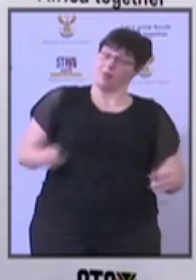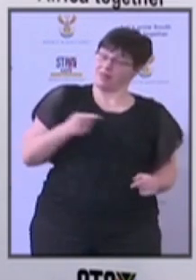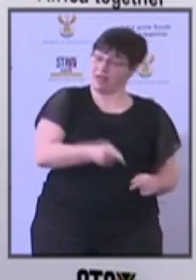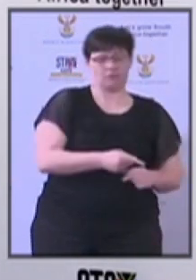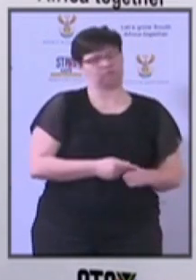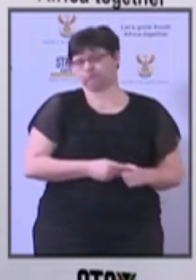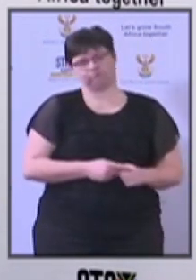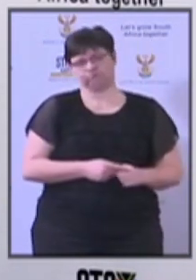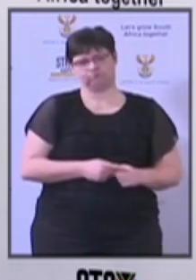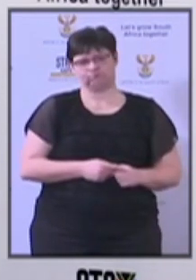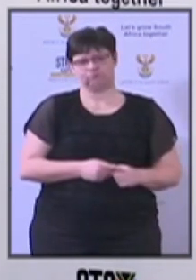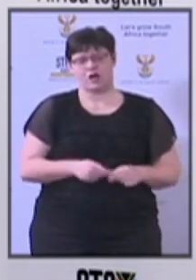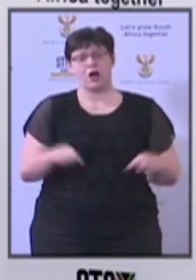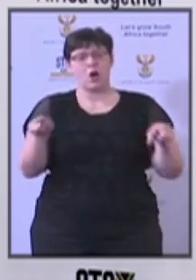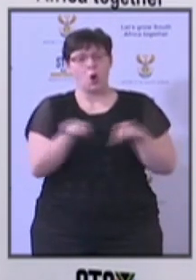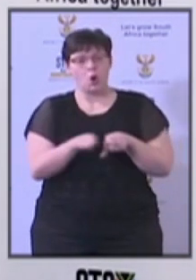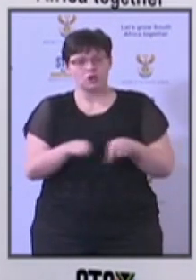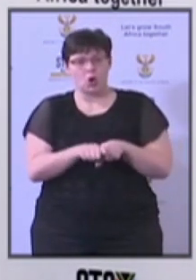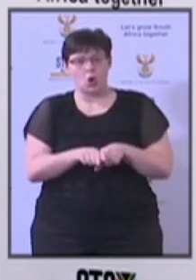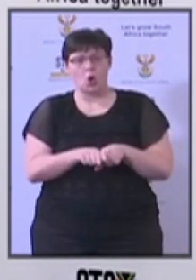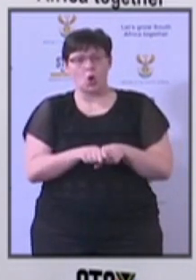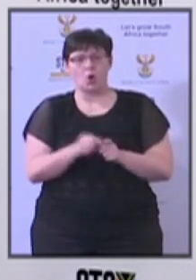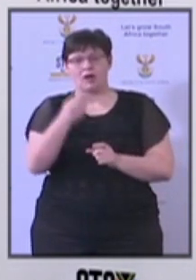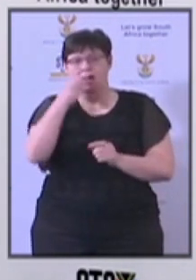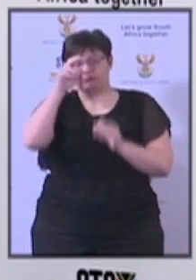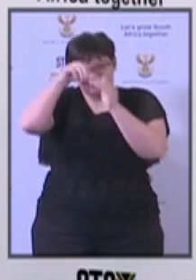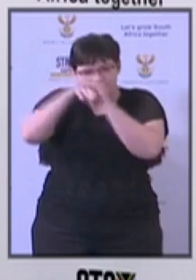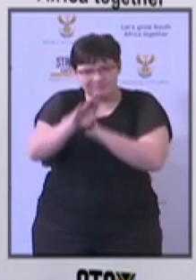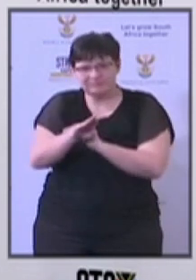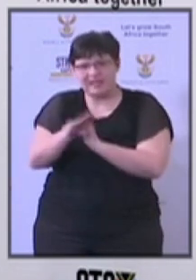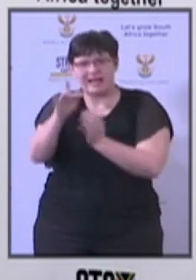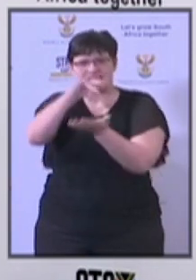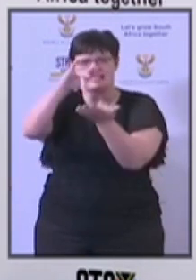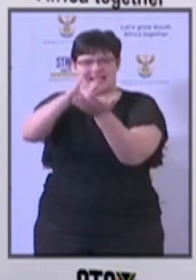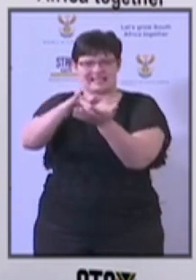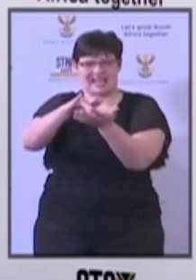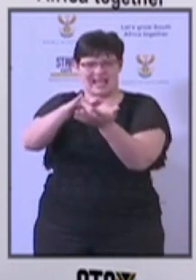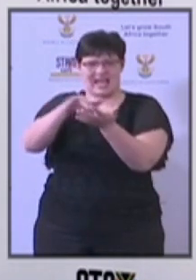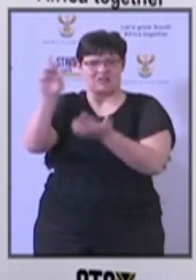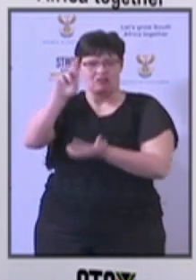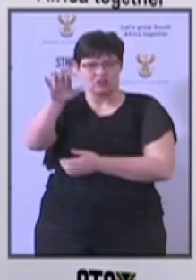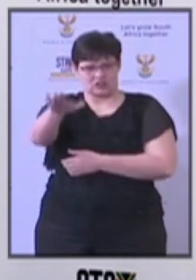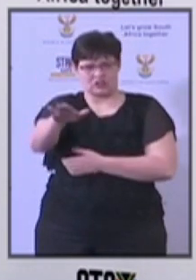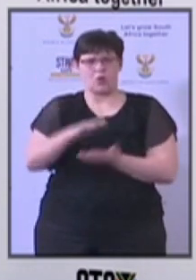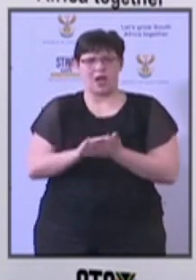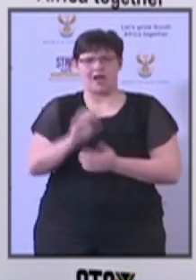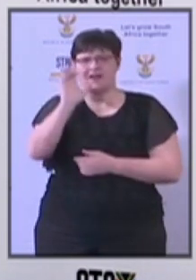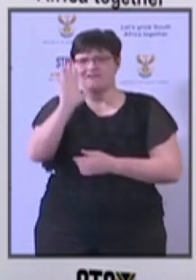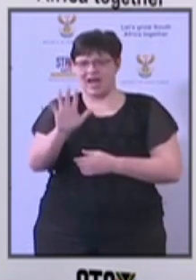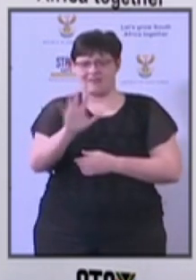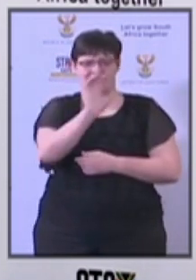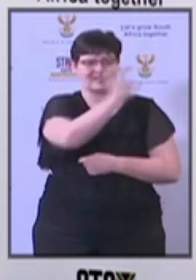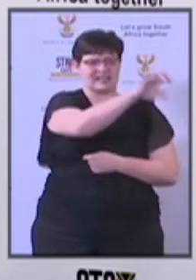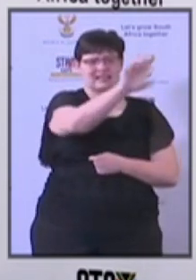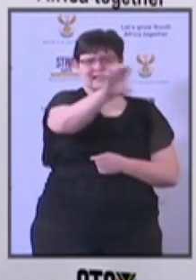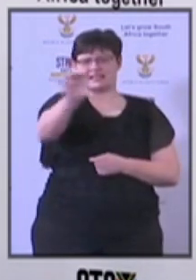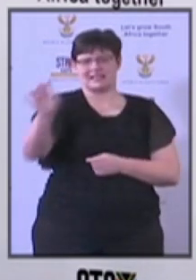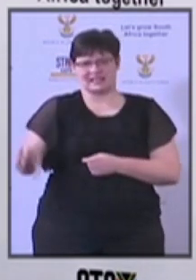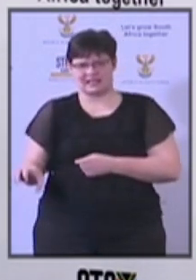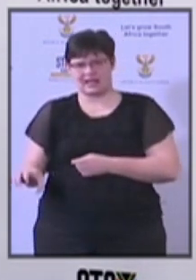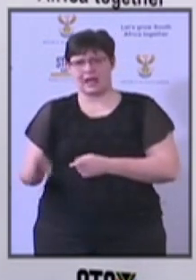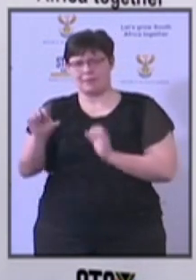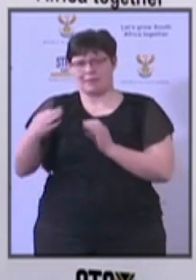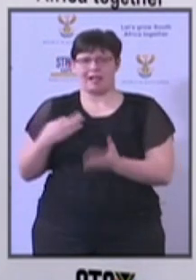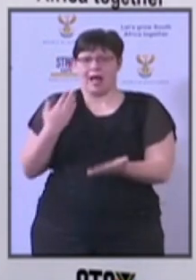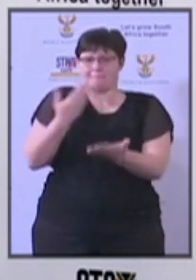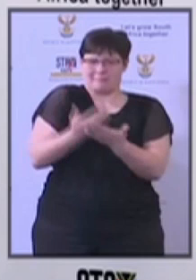also giving services at our refugee reception centers. You'll remember, South Africa has got 5 refugee reception centers where people come and